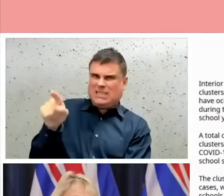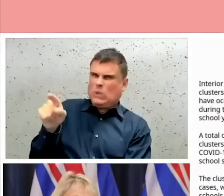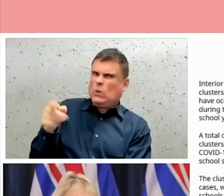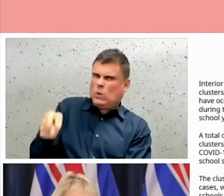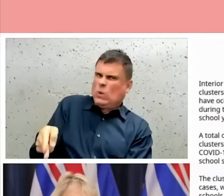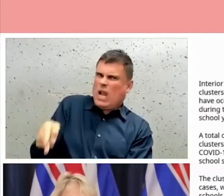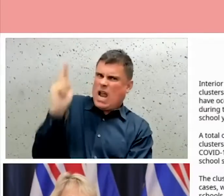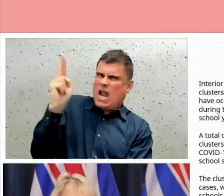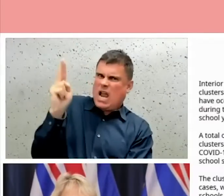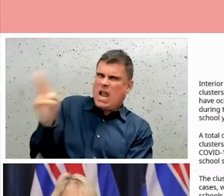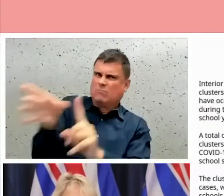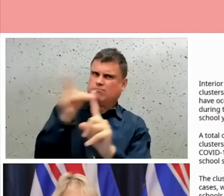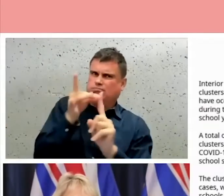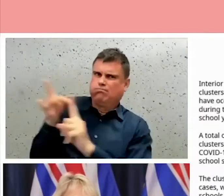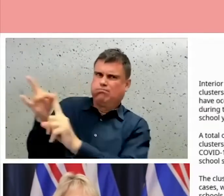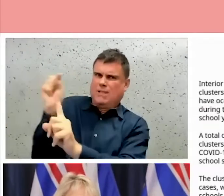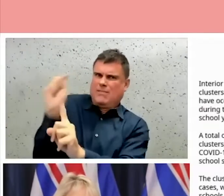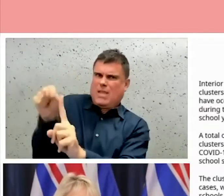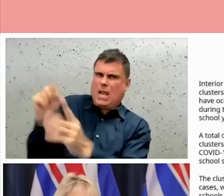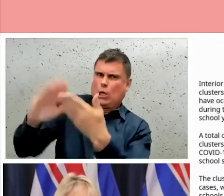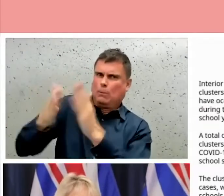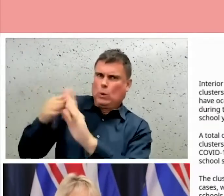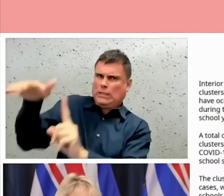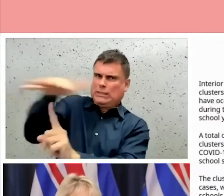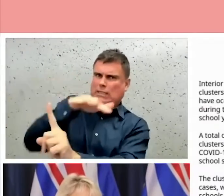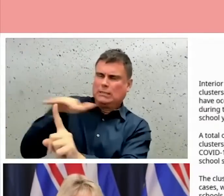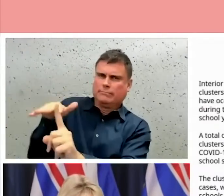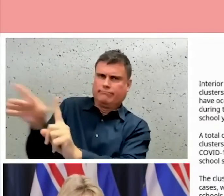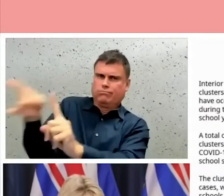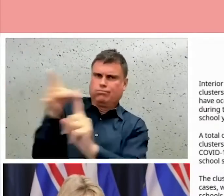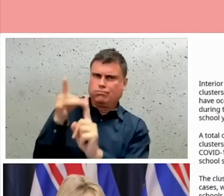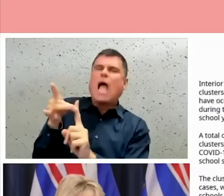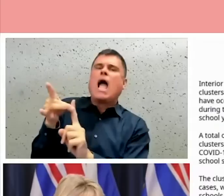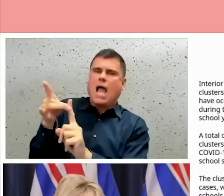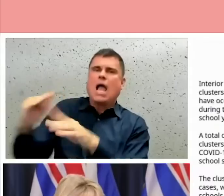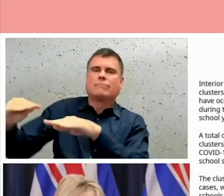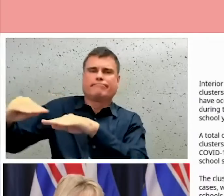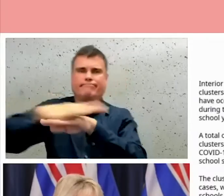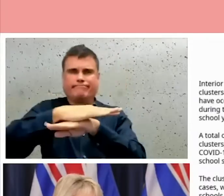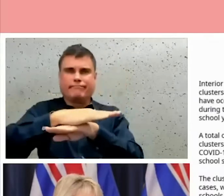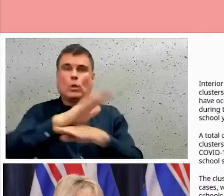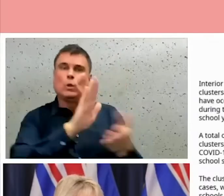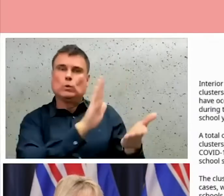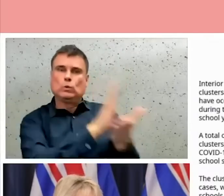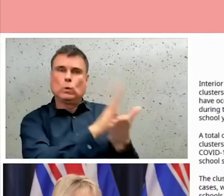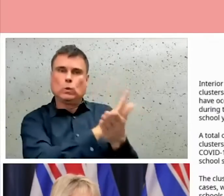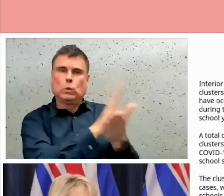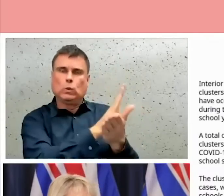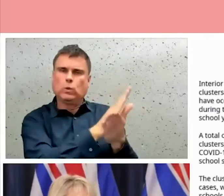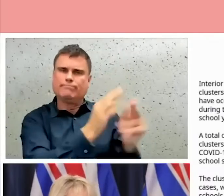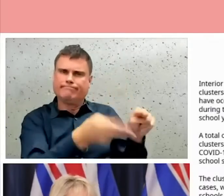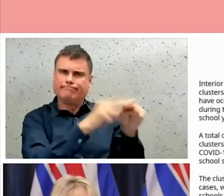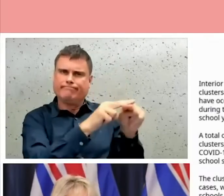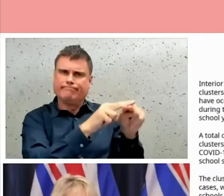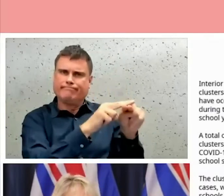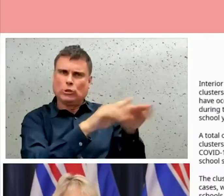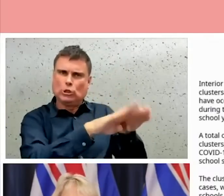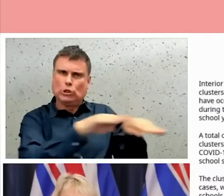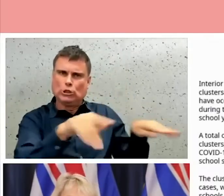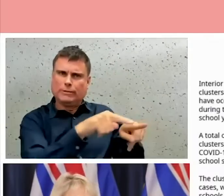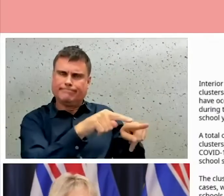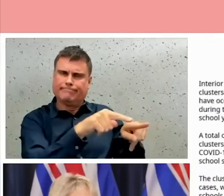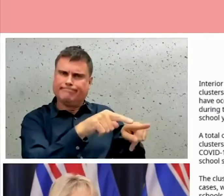community, and we saw the most increase in child age infections. And so there were